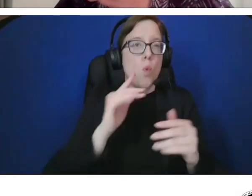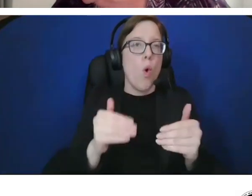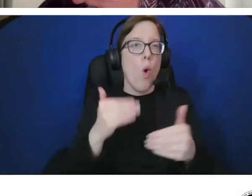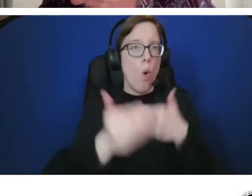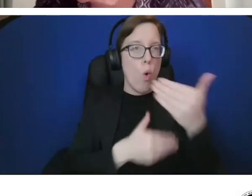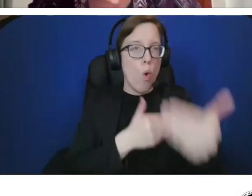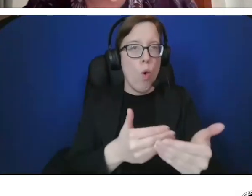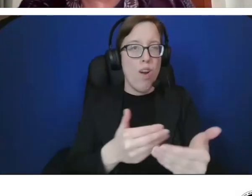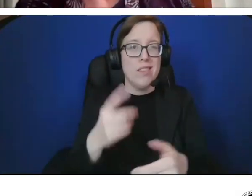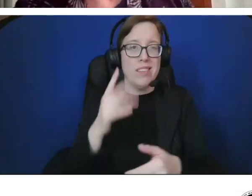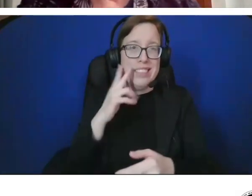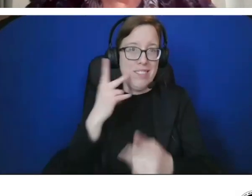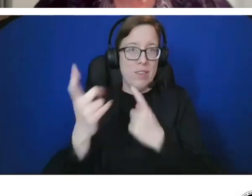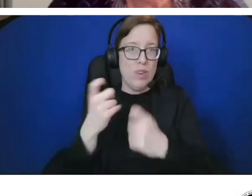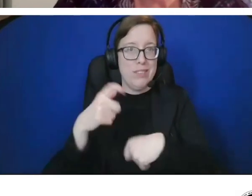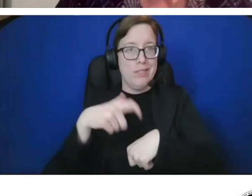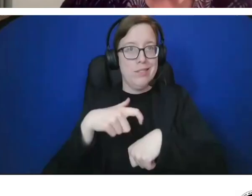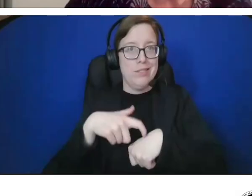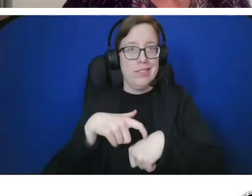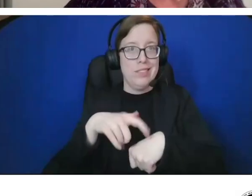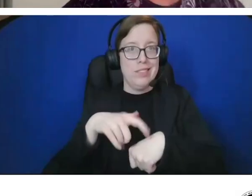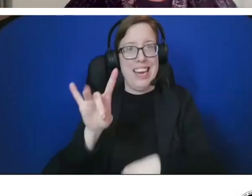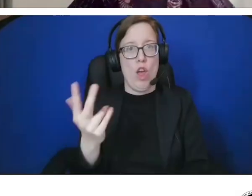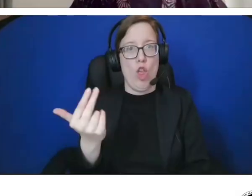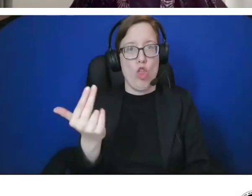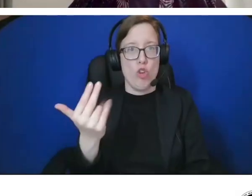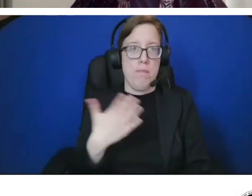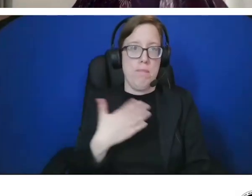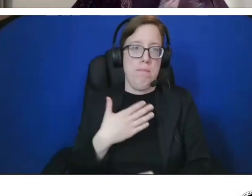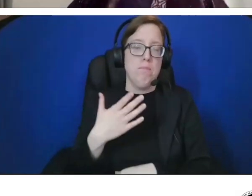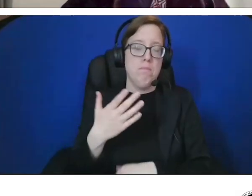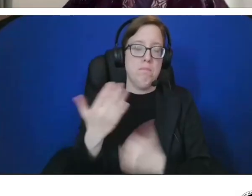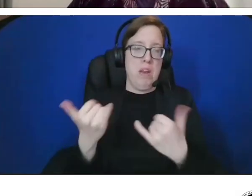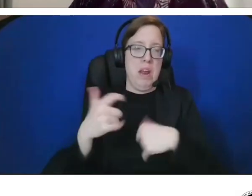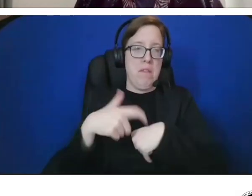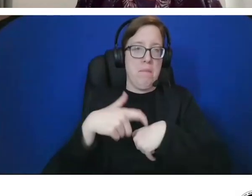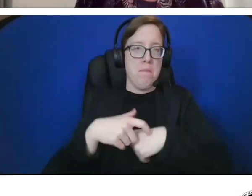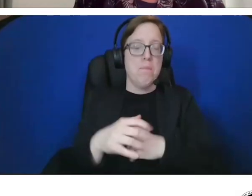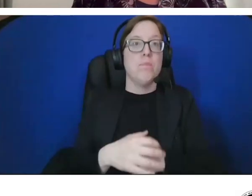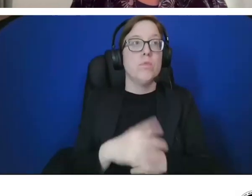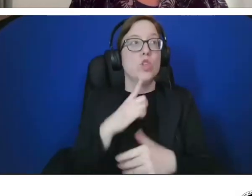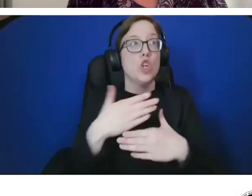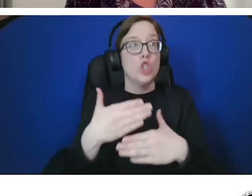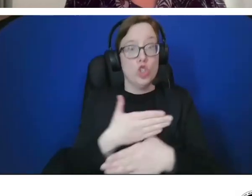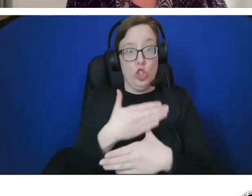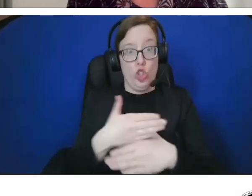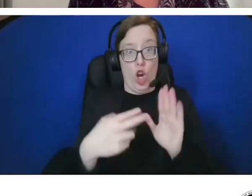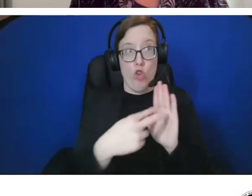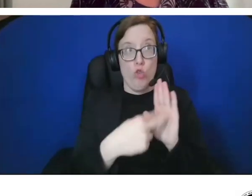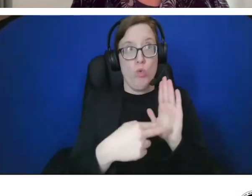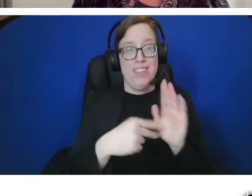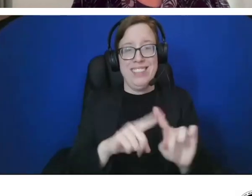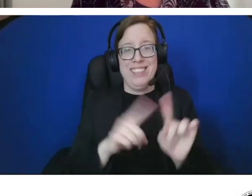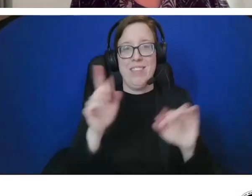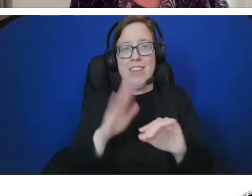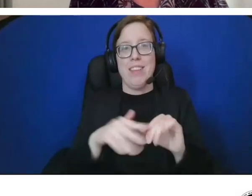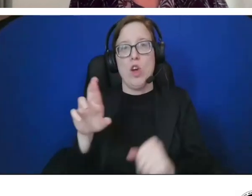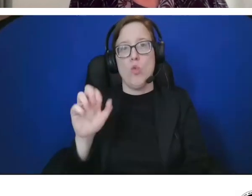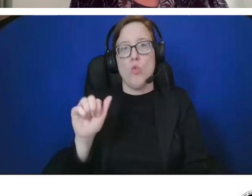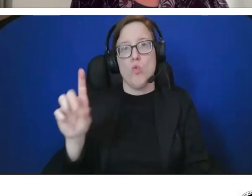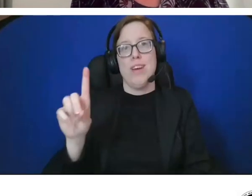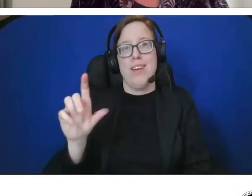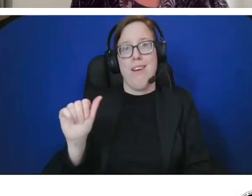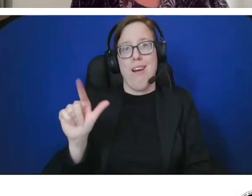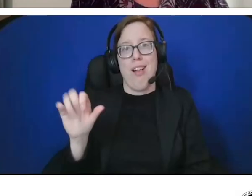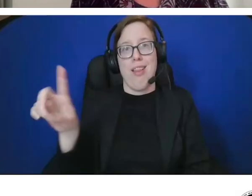then see if there are questions, because we're at about 8:13, I think, right now. So shared reading is different than read